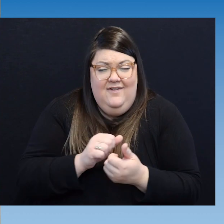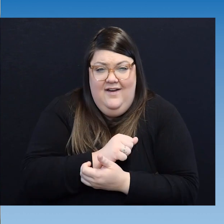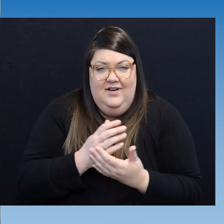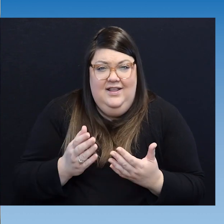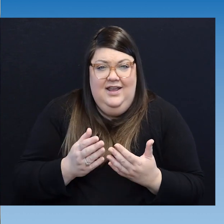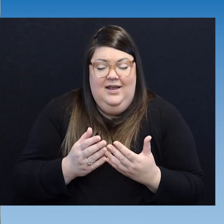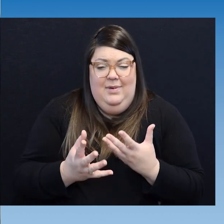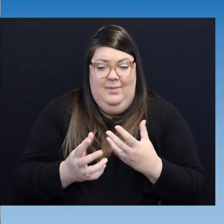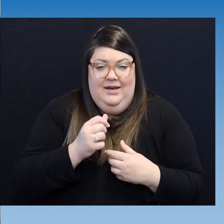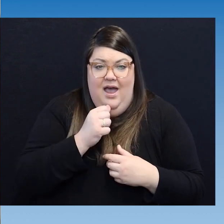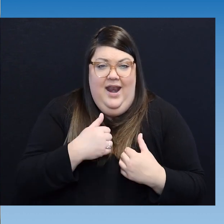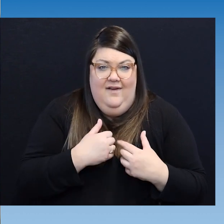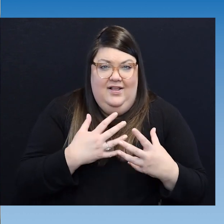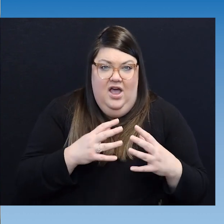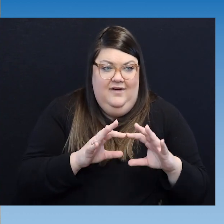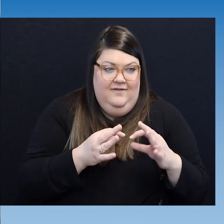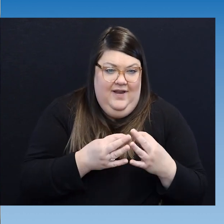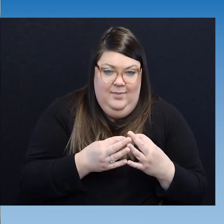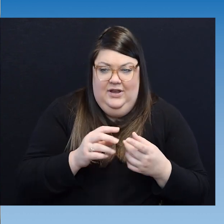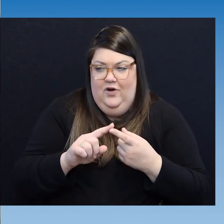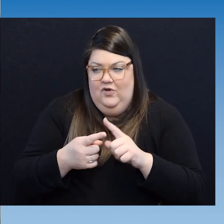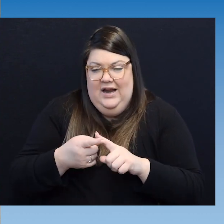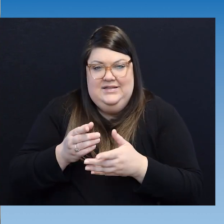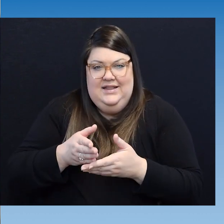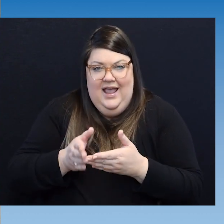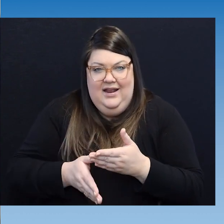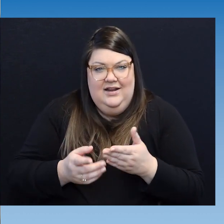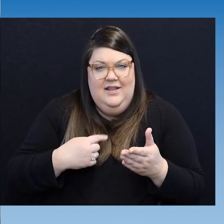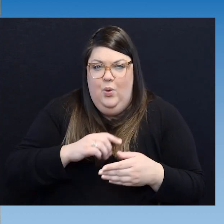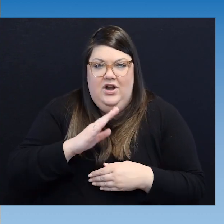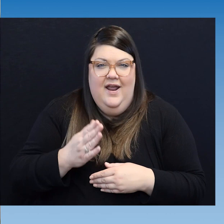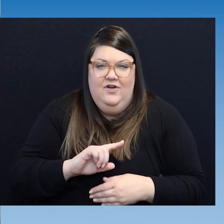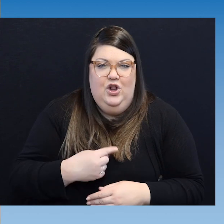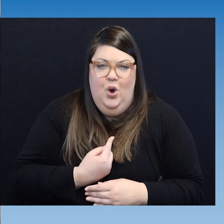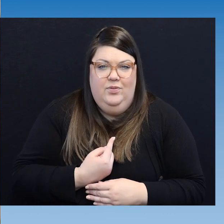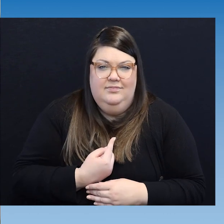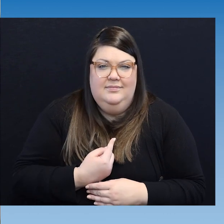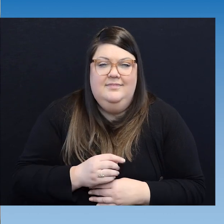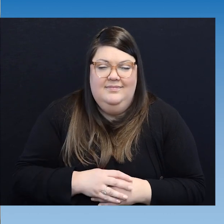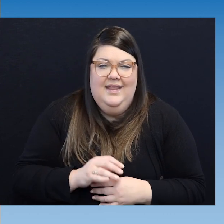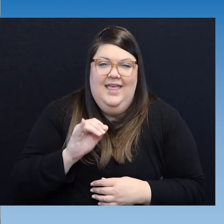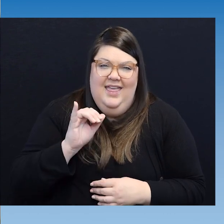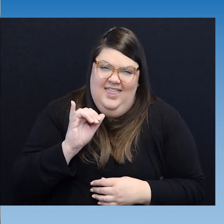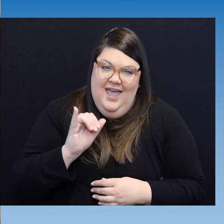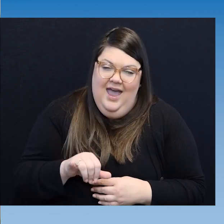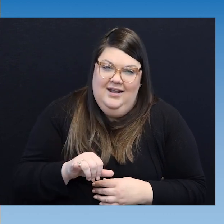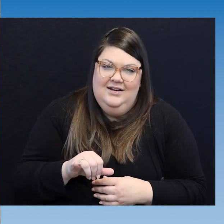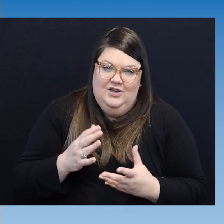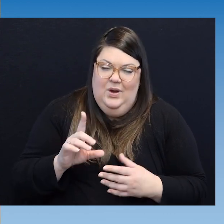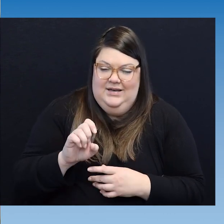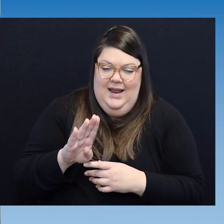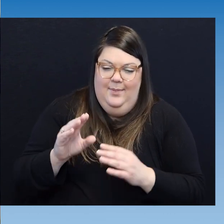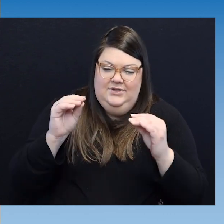maybe not having lots of family or friends at the end, that we're never alone. Right. And that's what